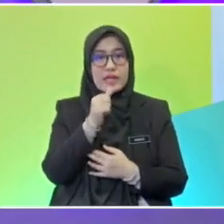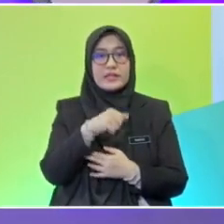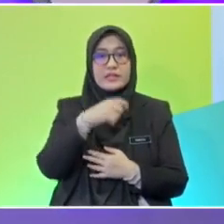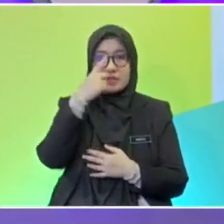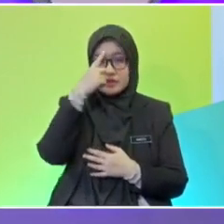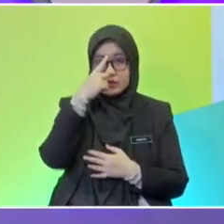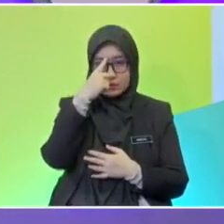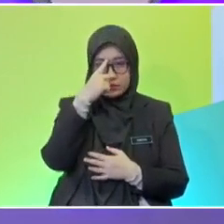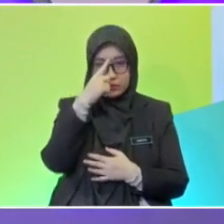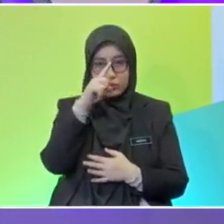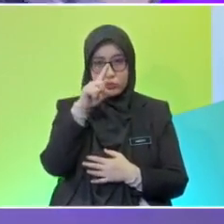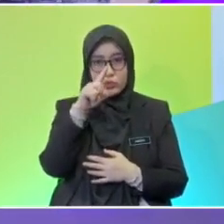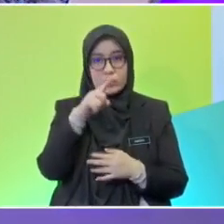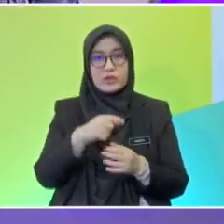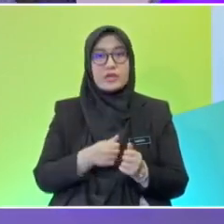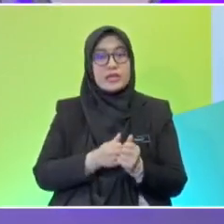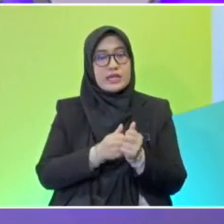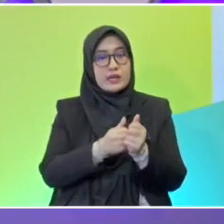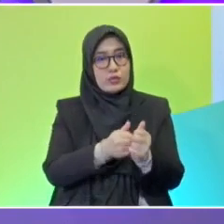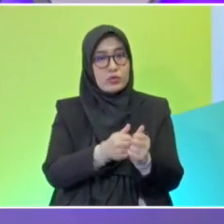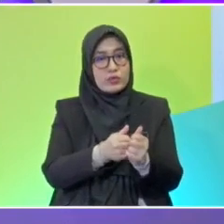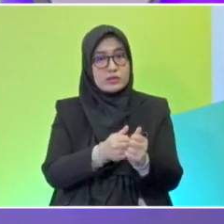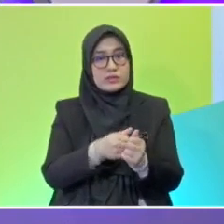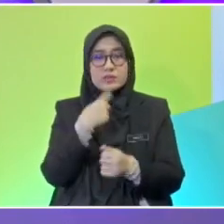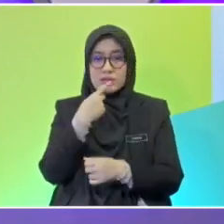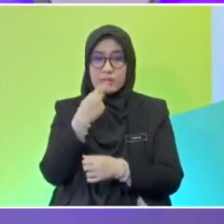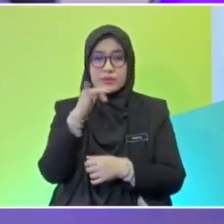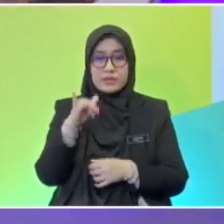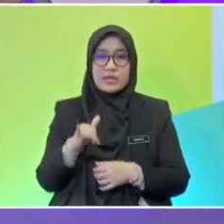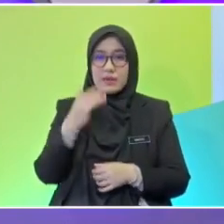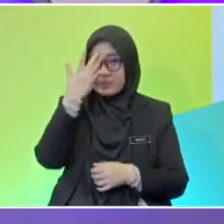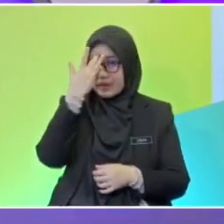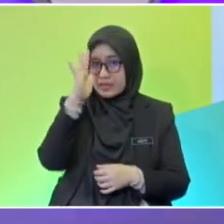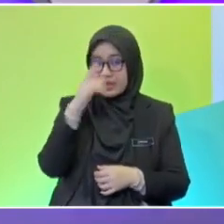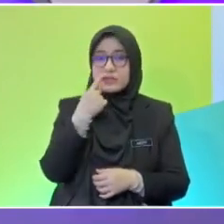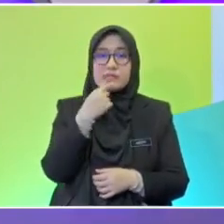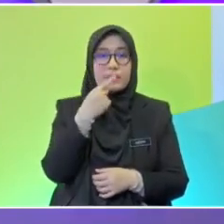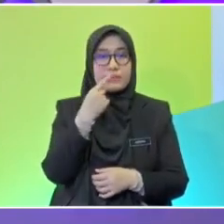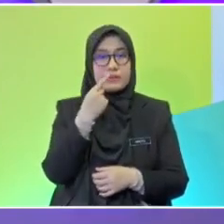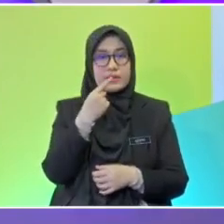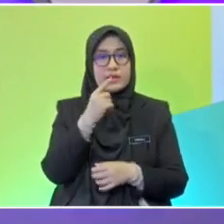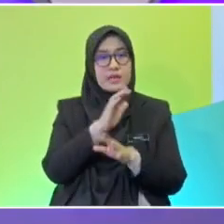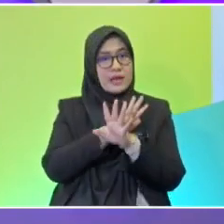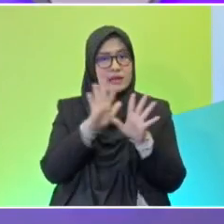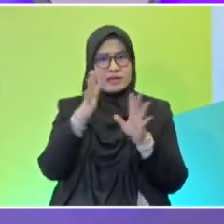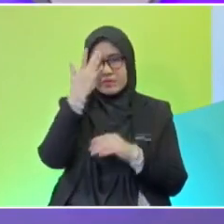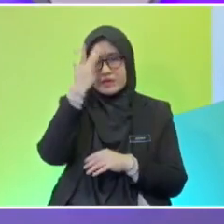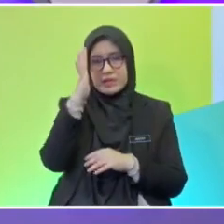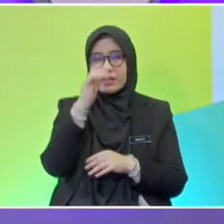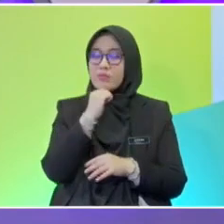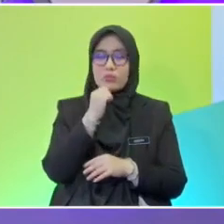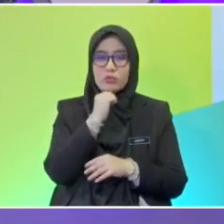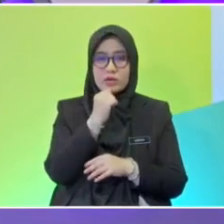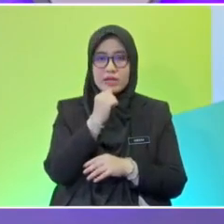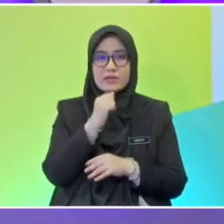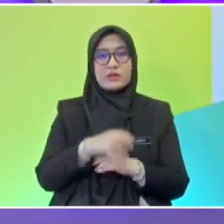first in class or who is not there, you know. So it is not comparative. We focus on can-do